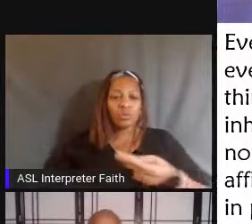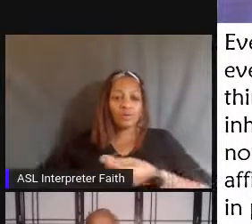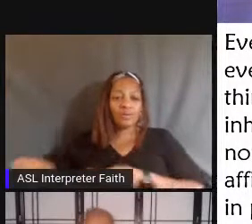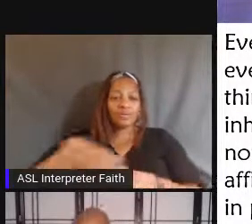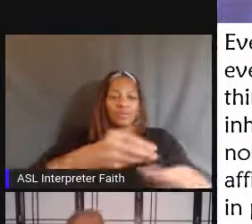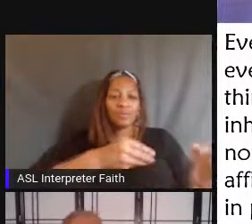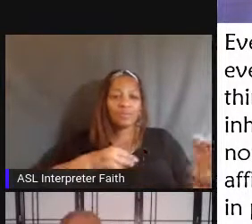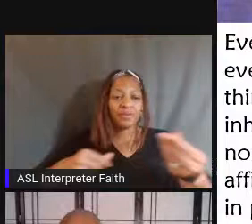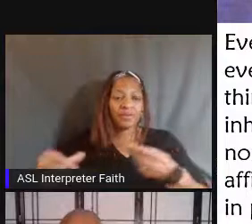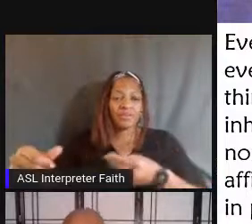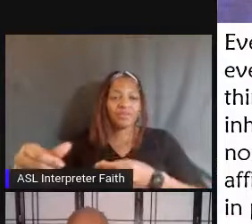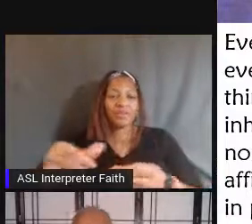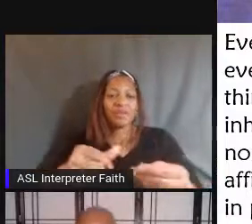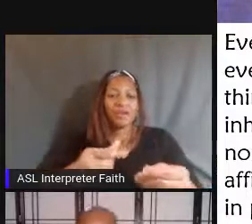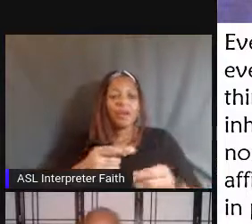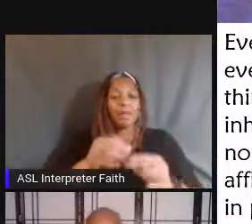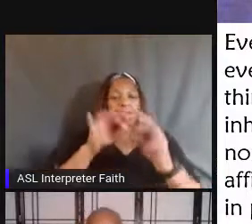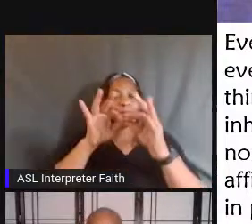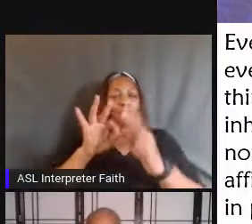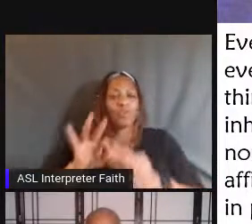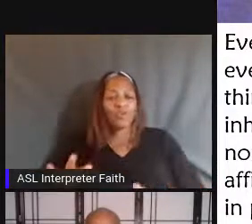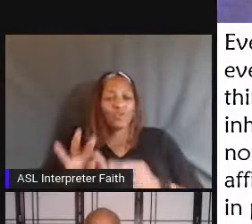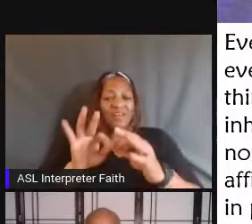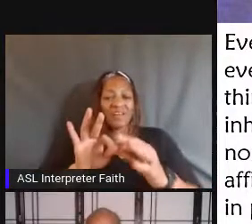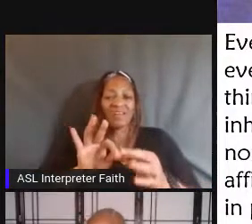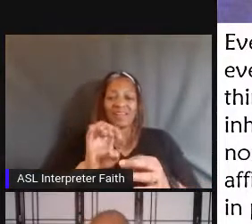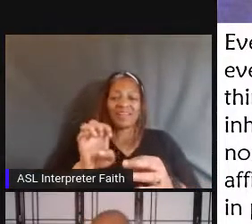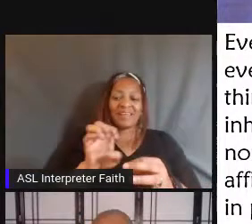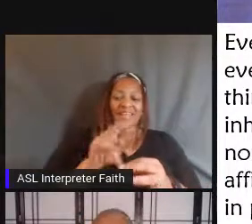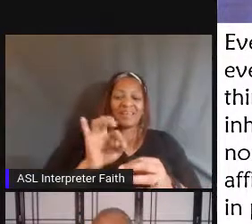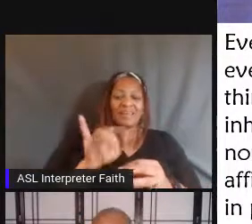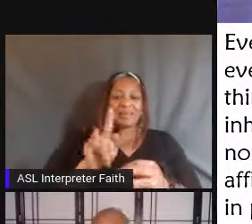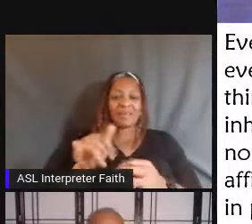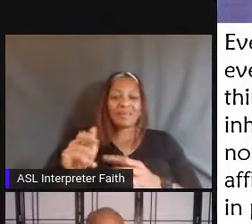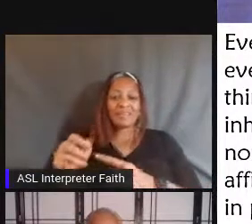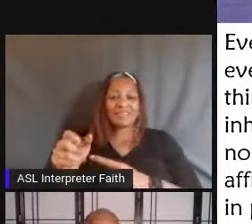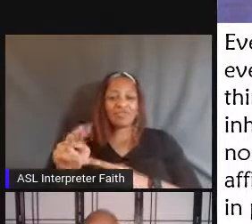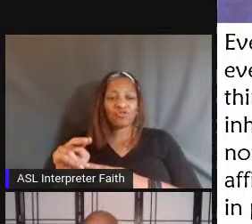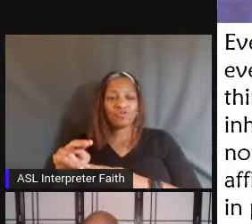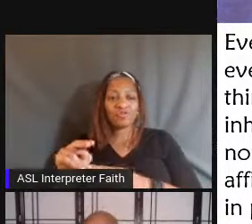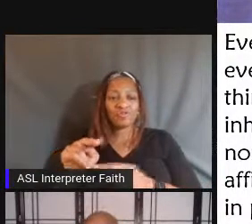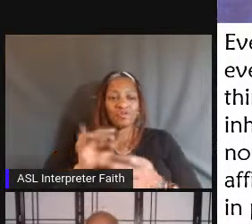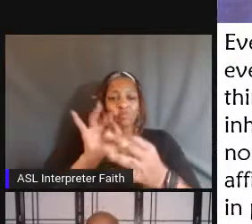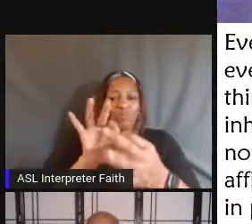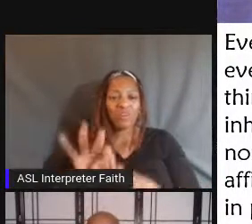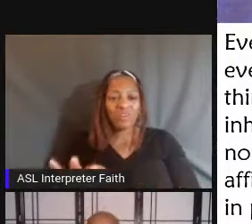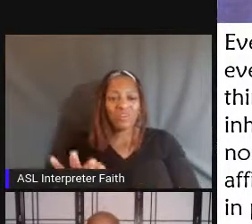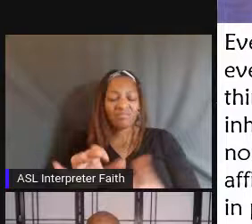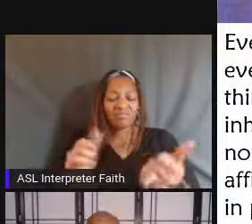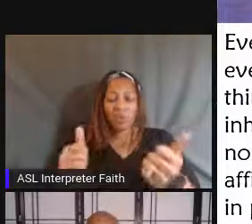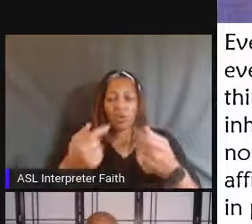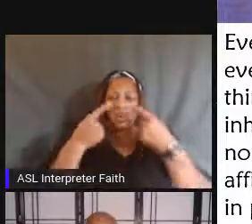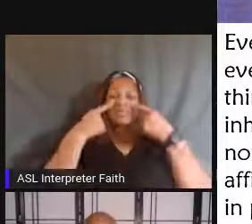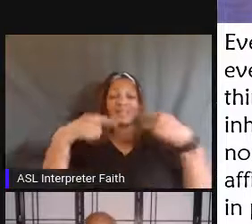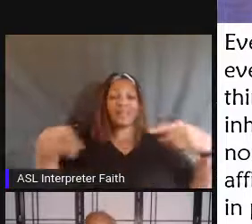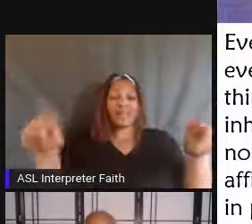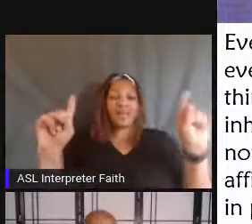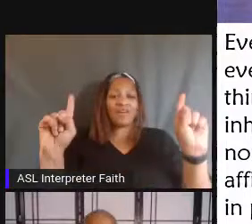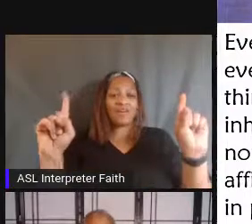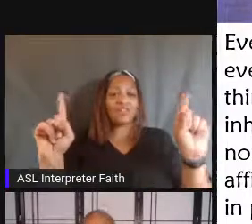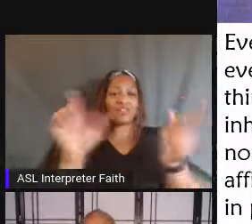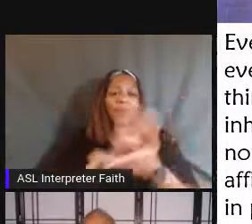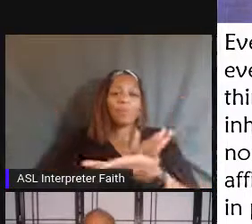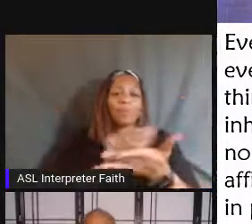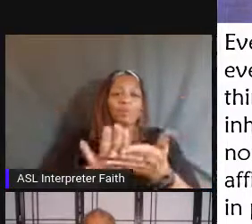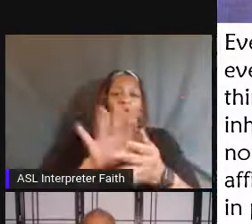assimilation, perfect elimination. Perfect. We should declare that in pure spirit